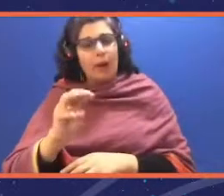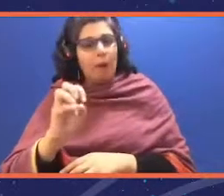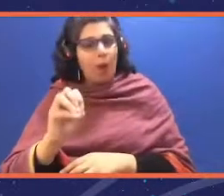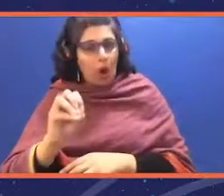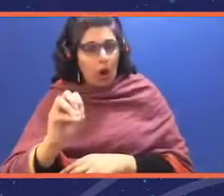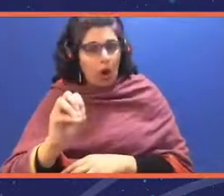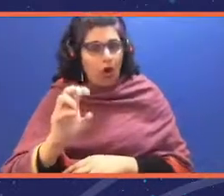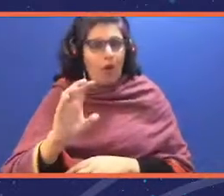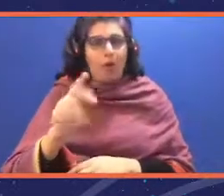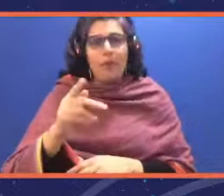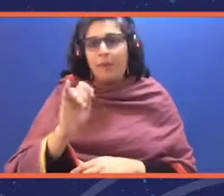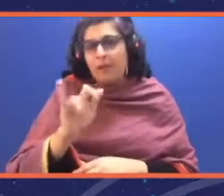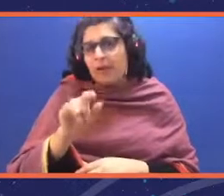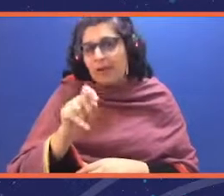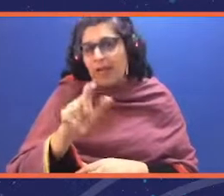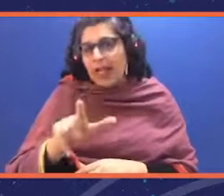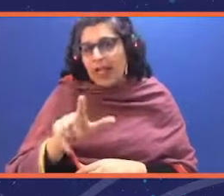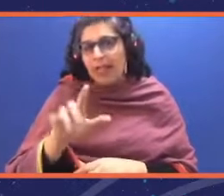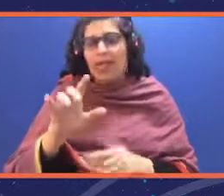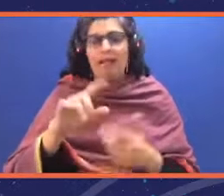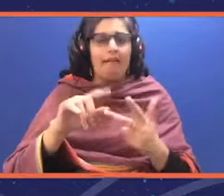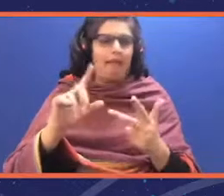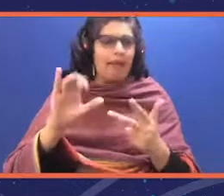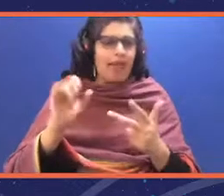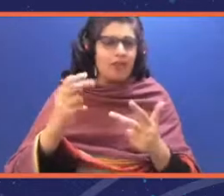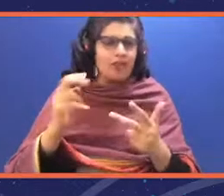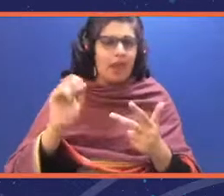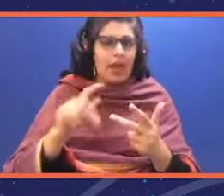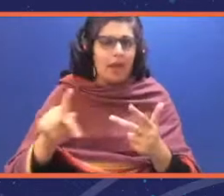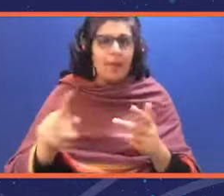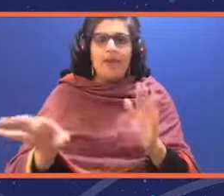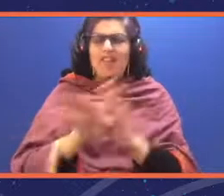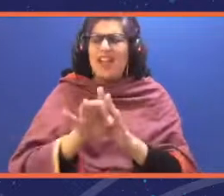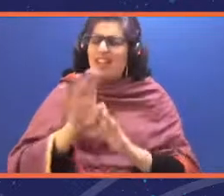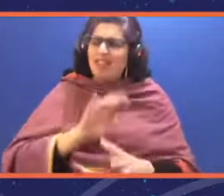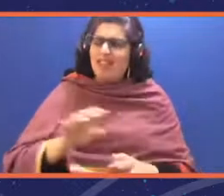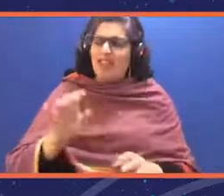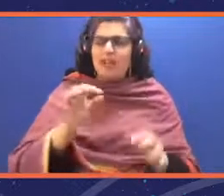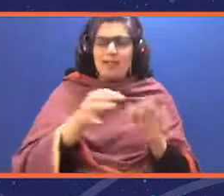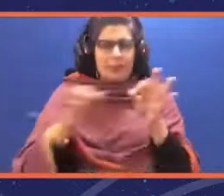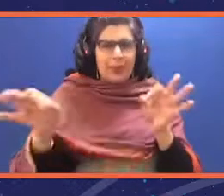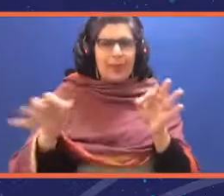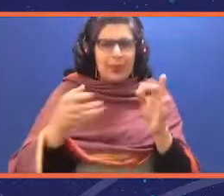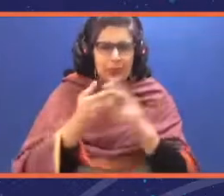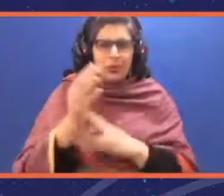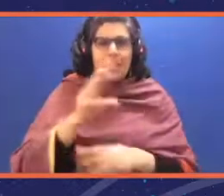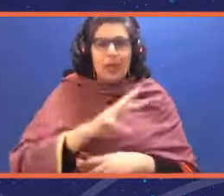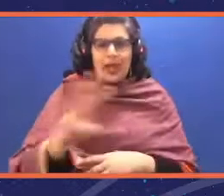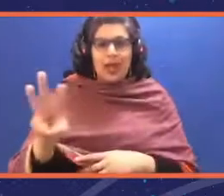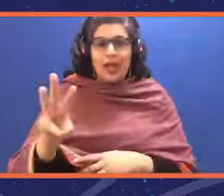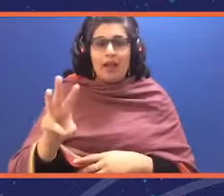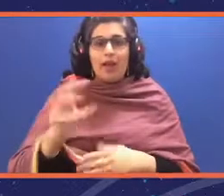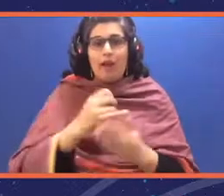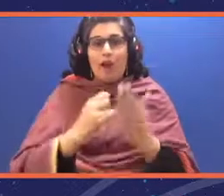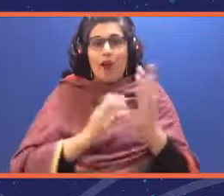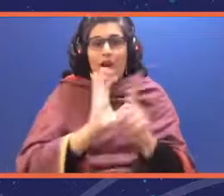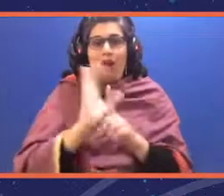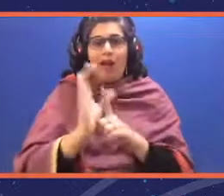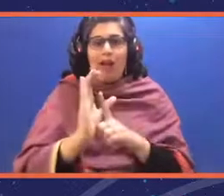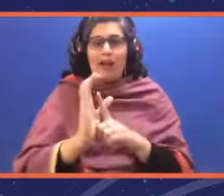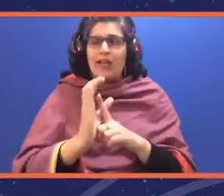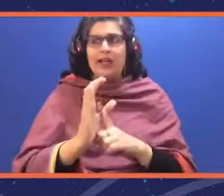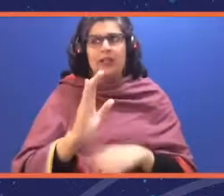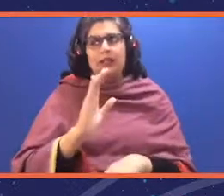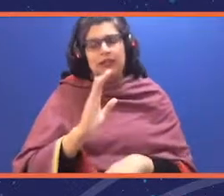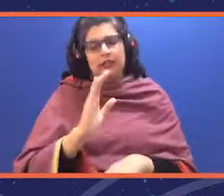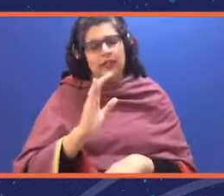up, find their hyperlinks to their platforms through that website. Arts and culture is severely underfunded, and